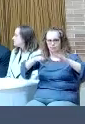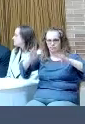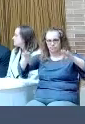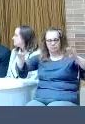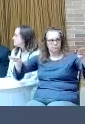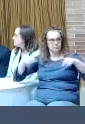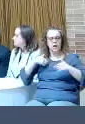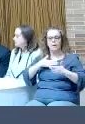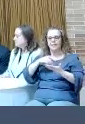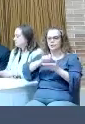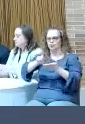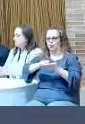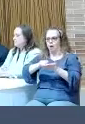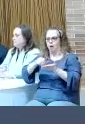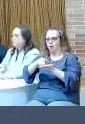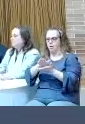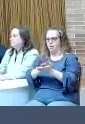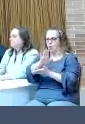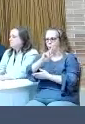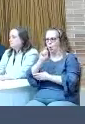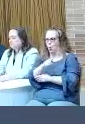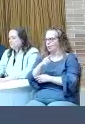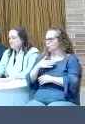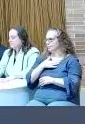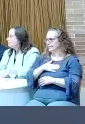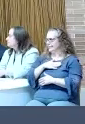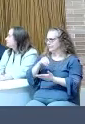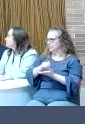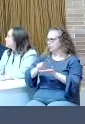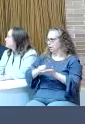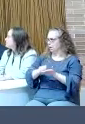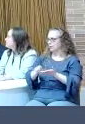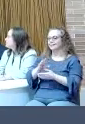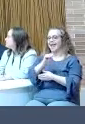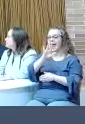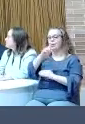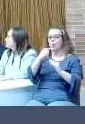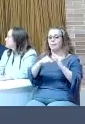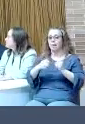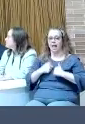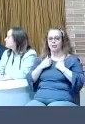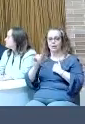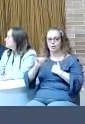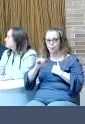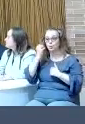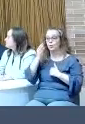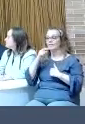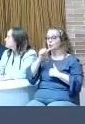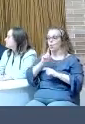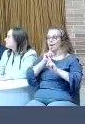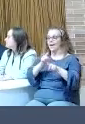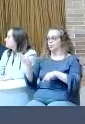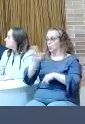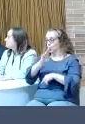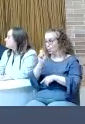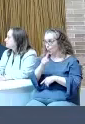you to write down your questions and also um your email so that if we don't get to it today that we will